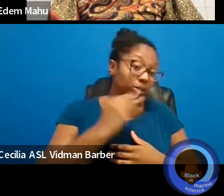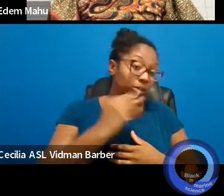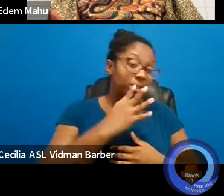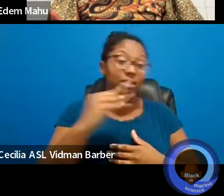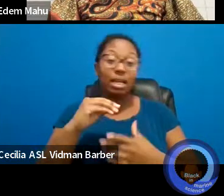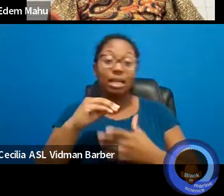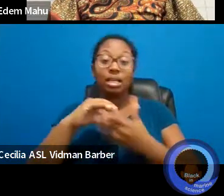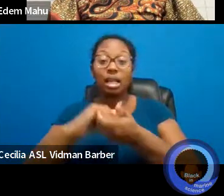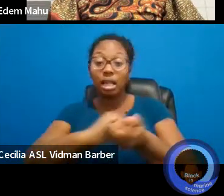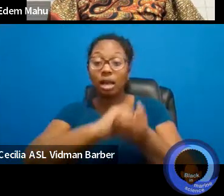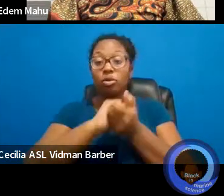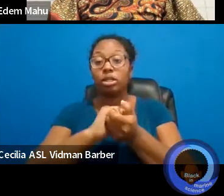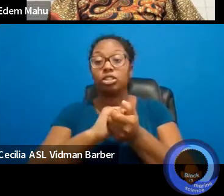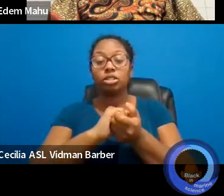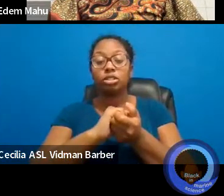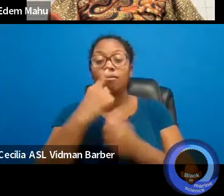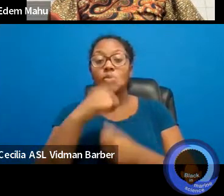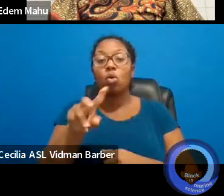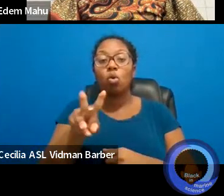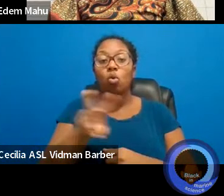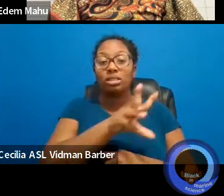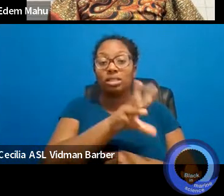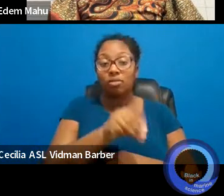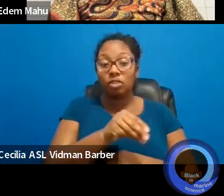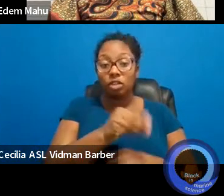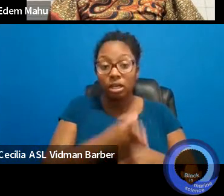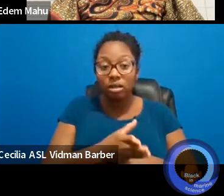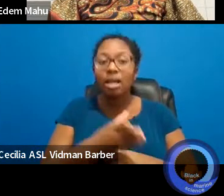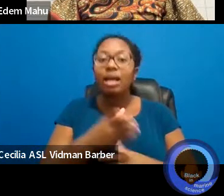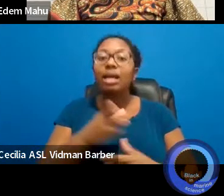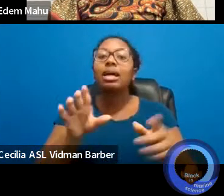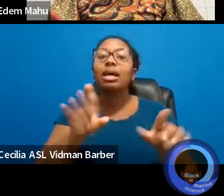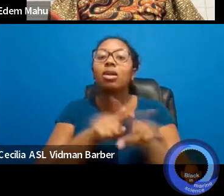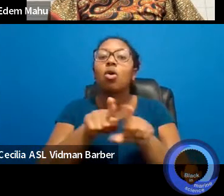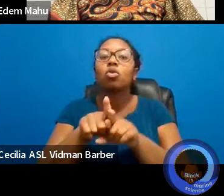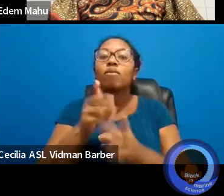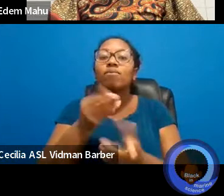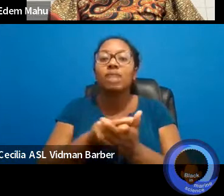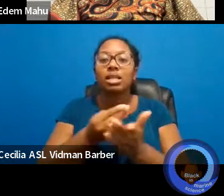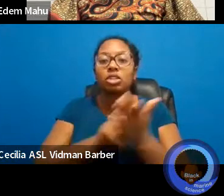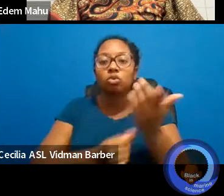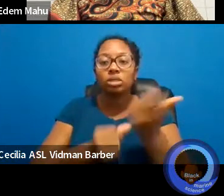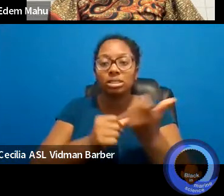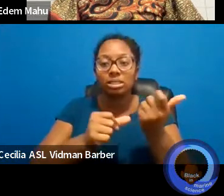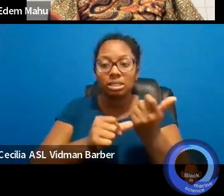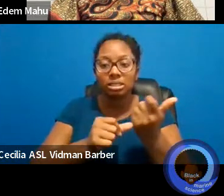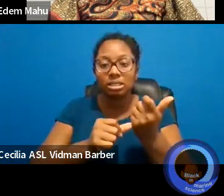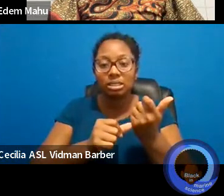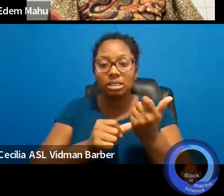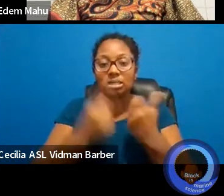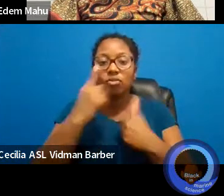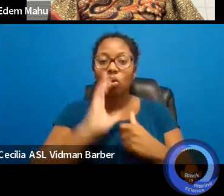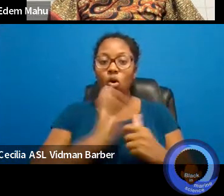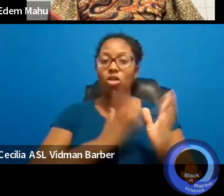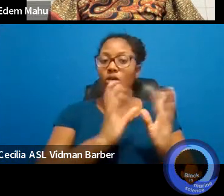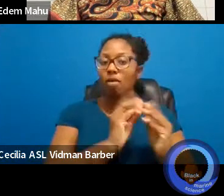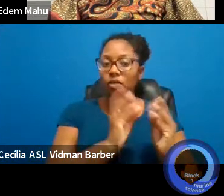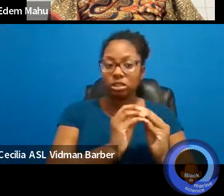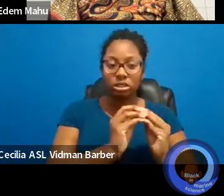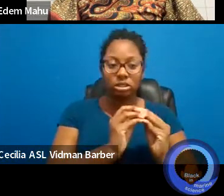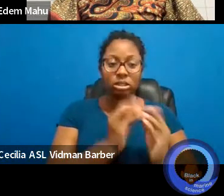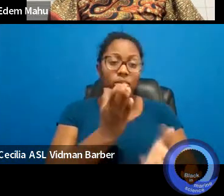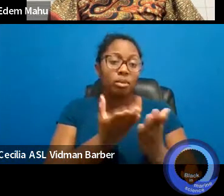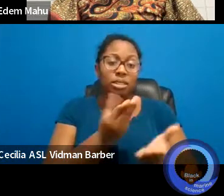all areas, including giving financial assistance for conferences, summer school, and maybe